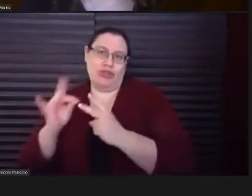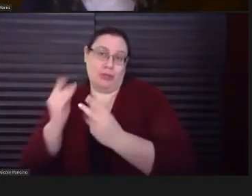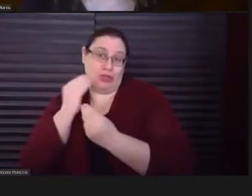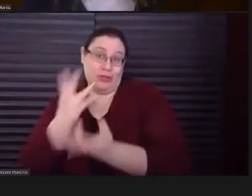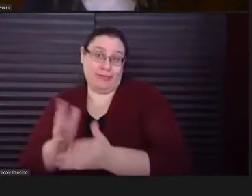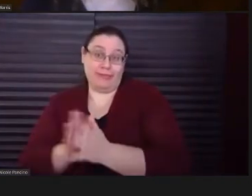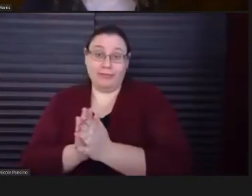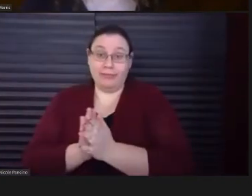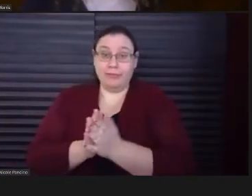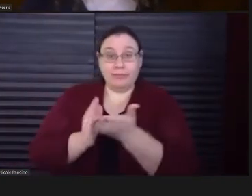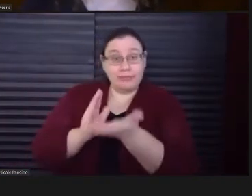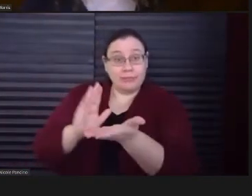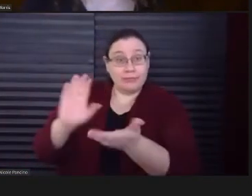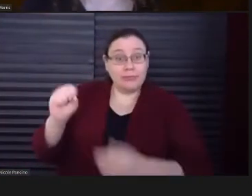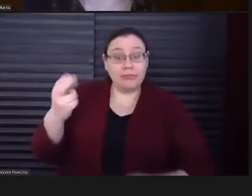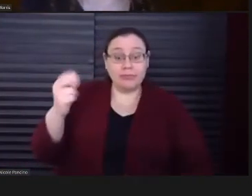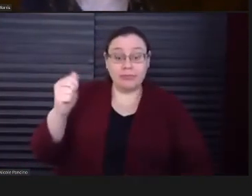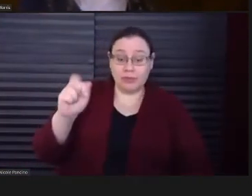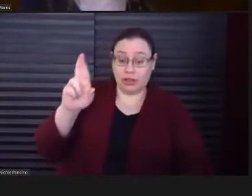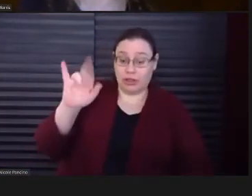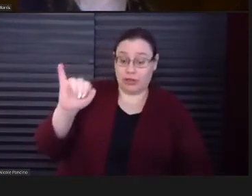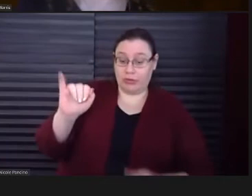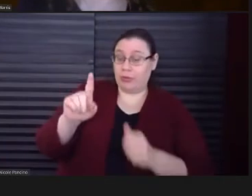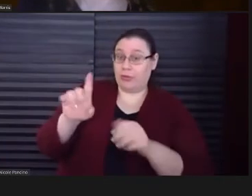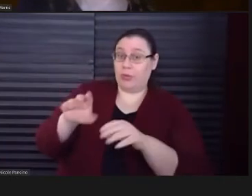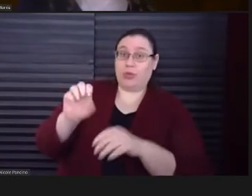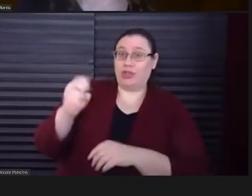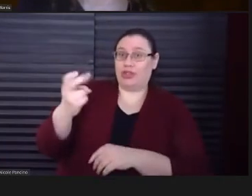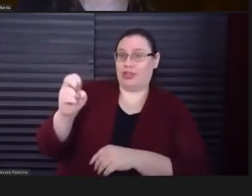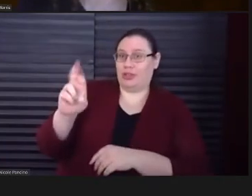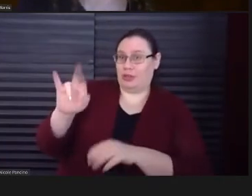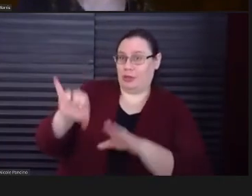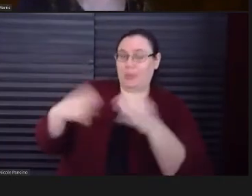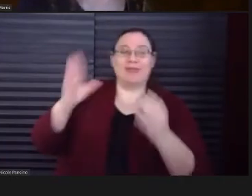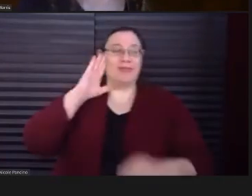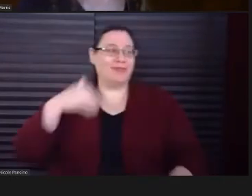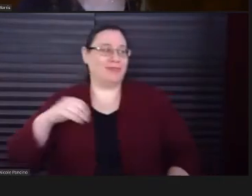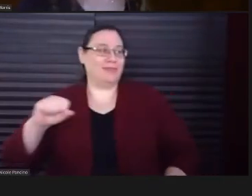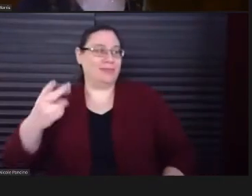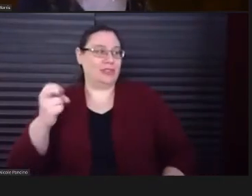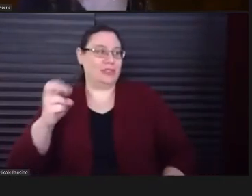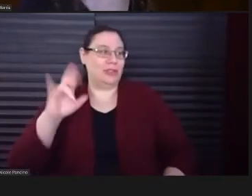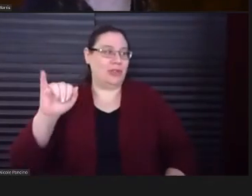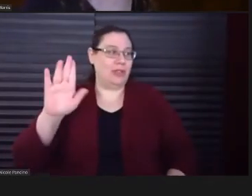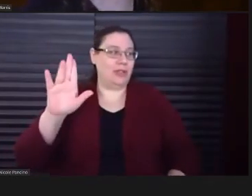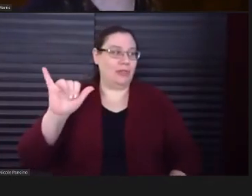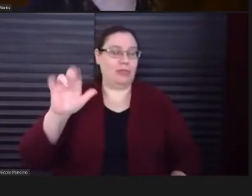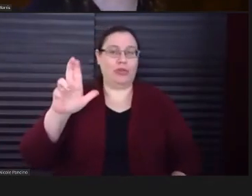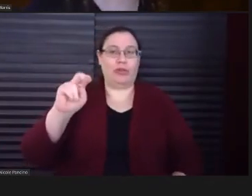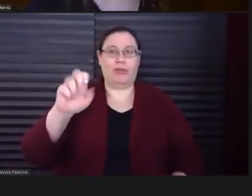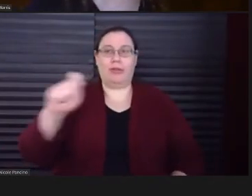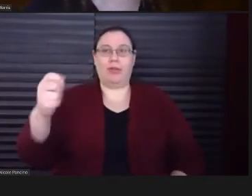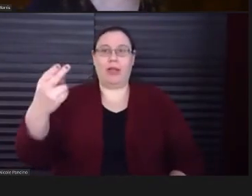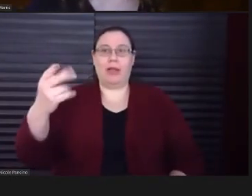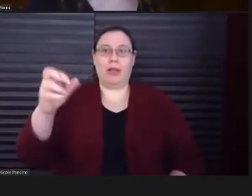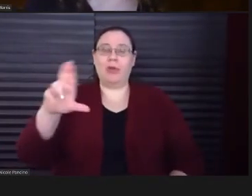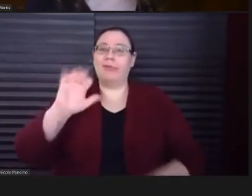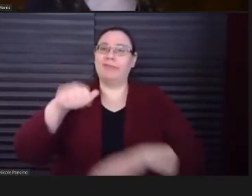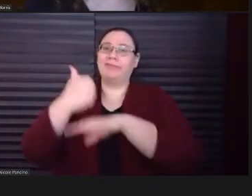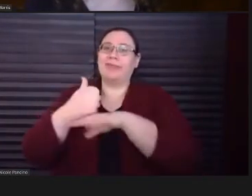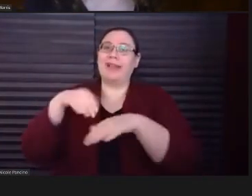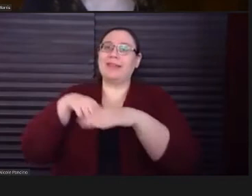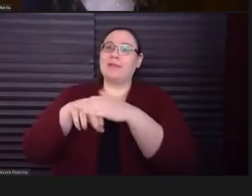Sheri, you want to start? Sure. Hi, everybody. My name is Sheri Bernhaber. I founded the accessibility program